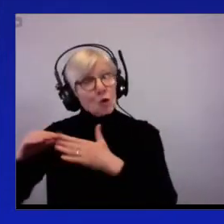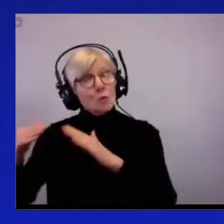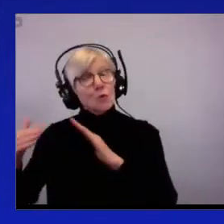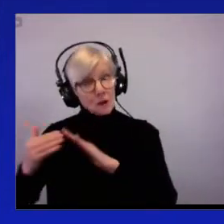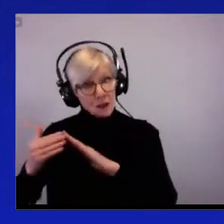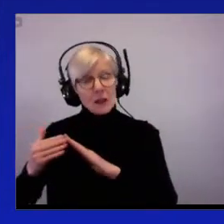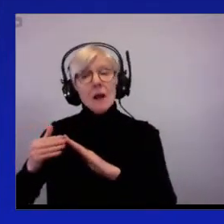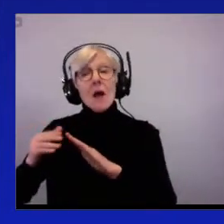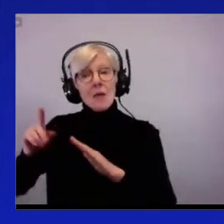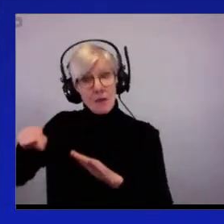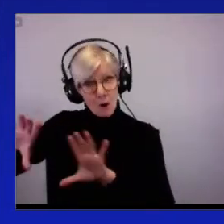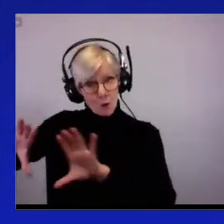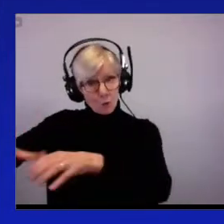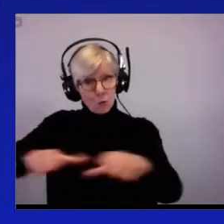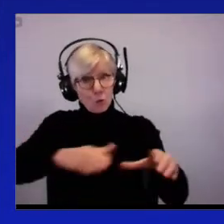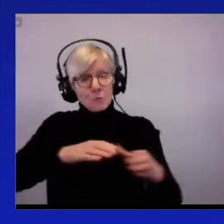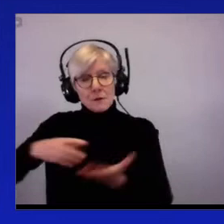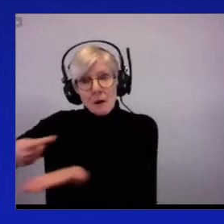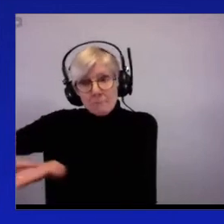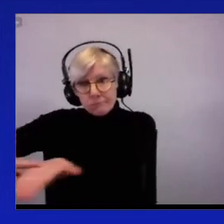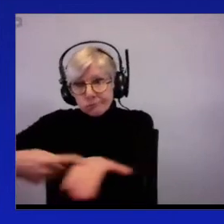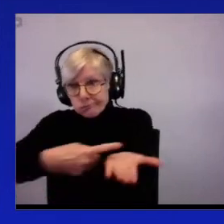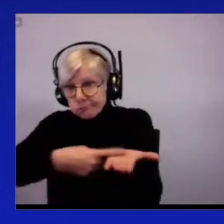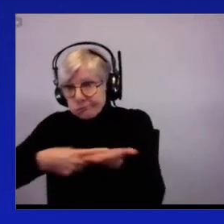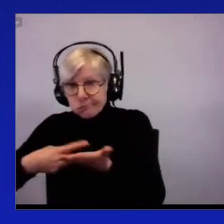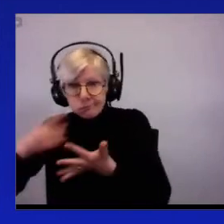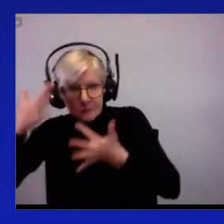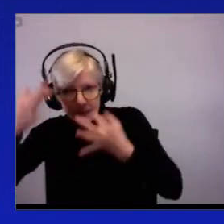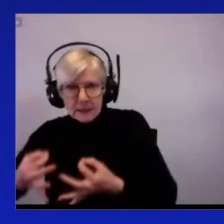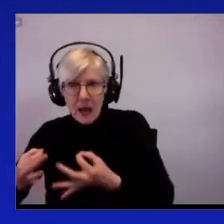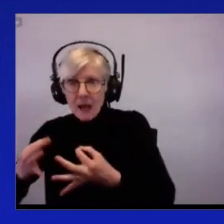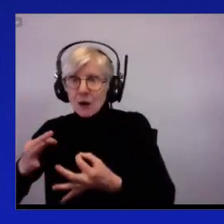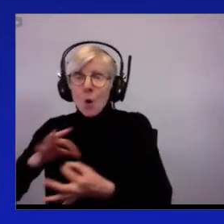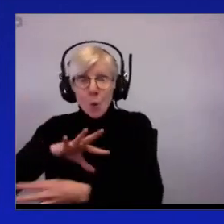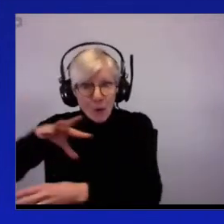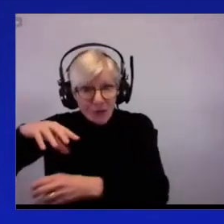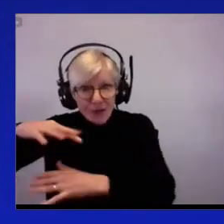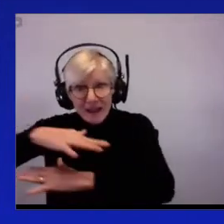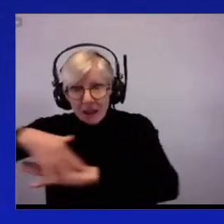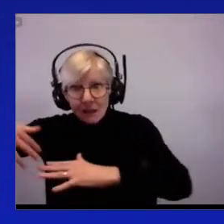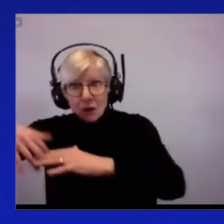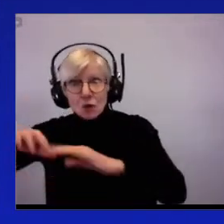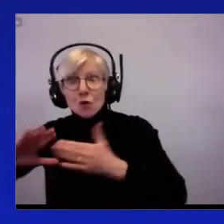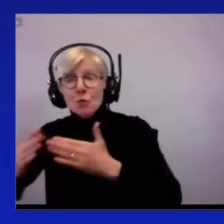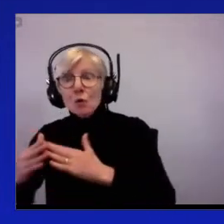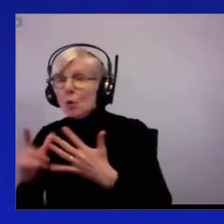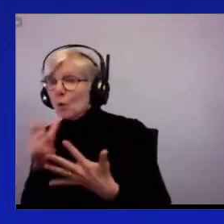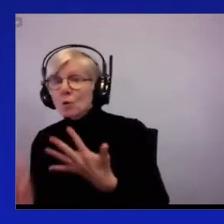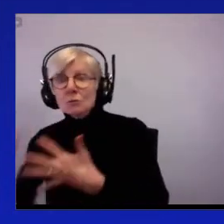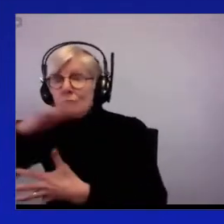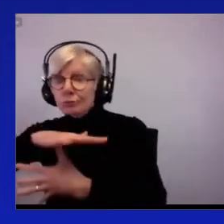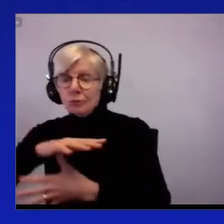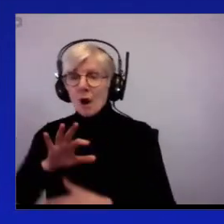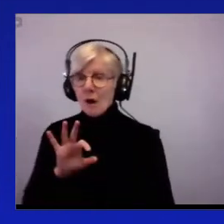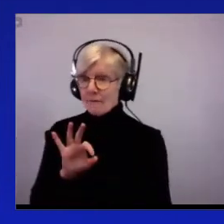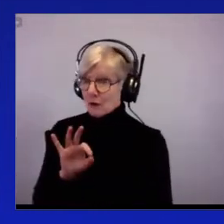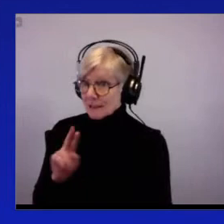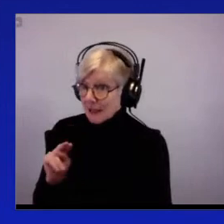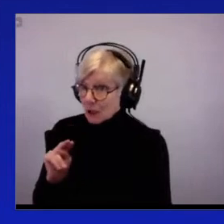work underway to prioritize within that population, First Nations as